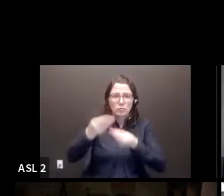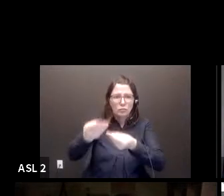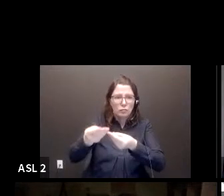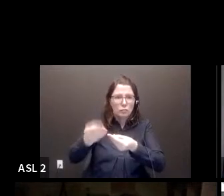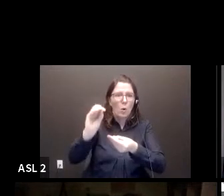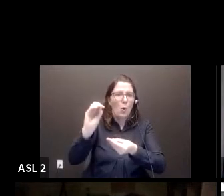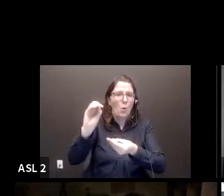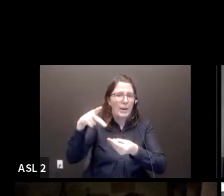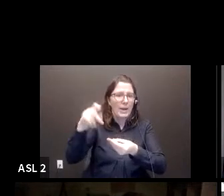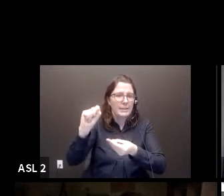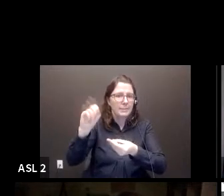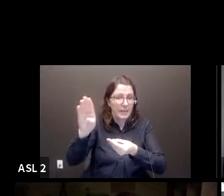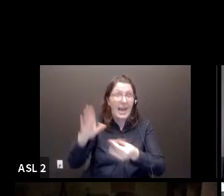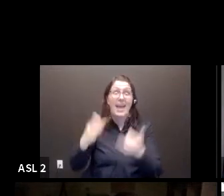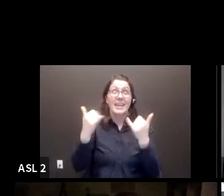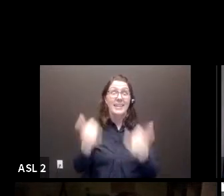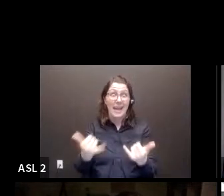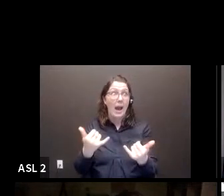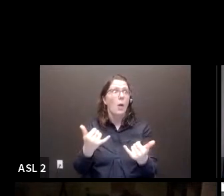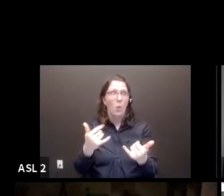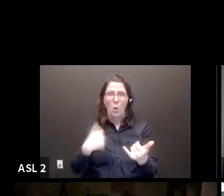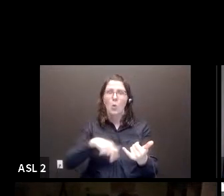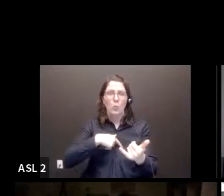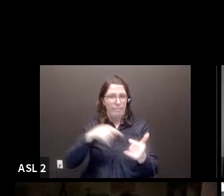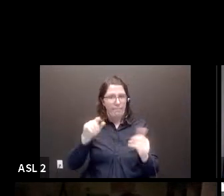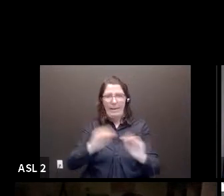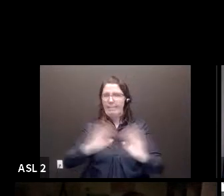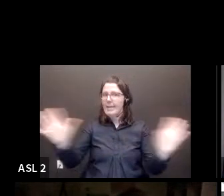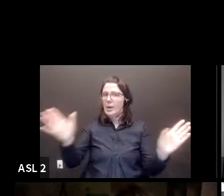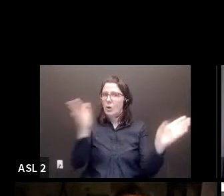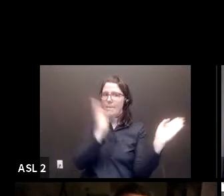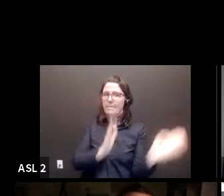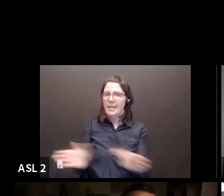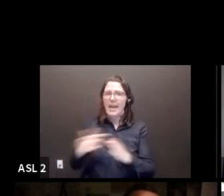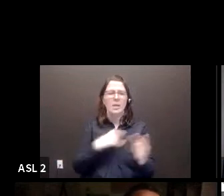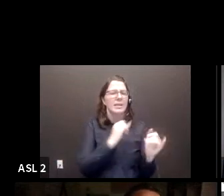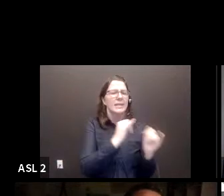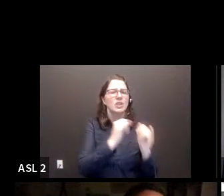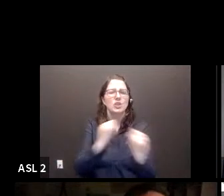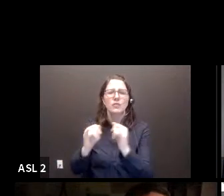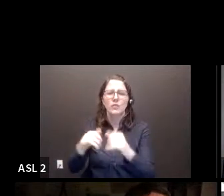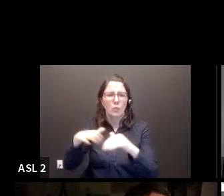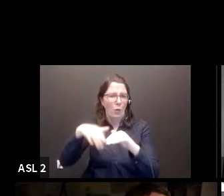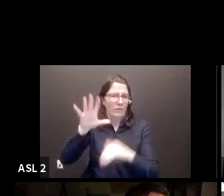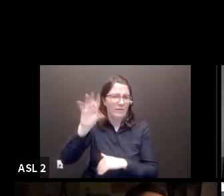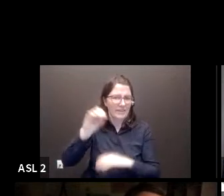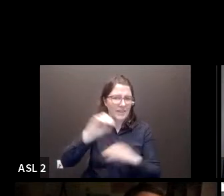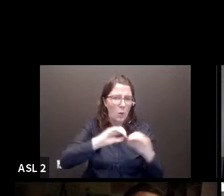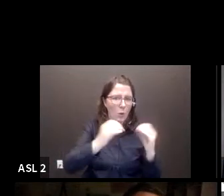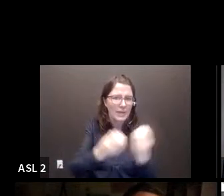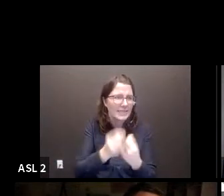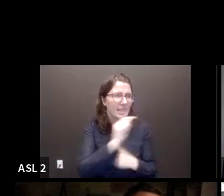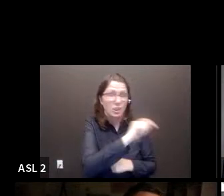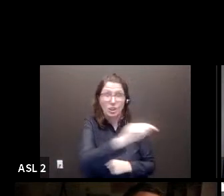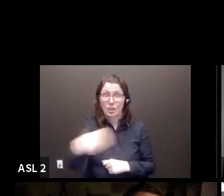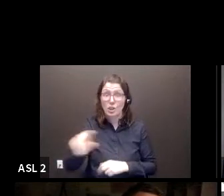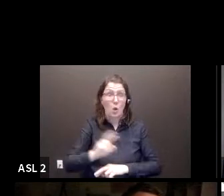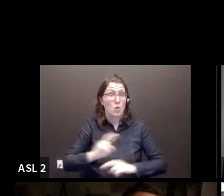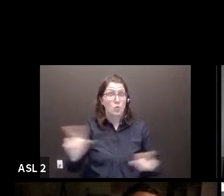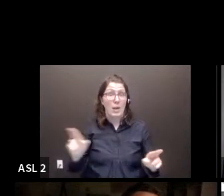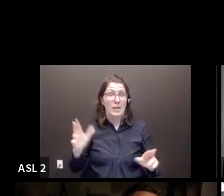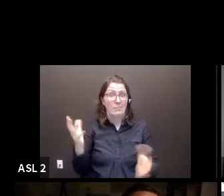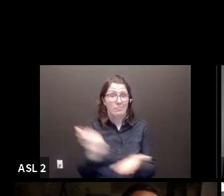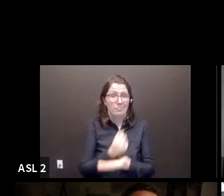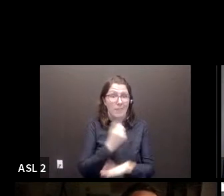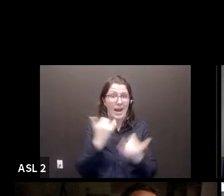organizations we interviewed over 50 organizations they are willing they are ready to move right now it will not happen overnight it